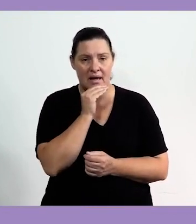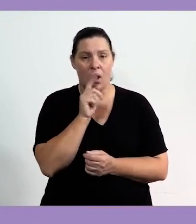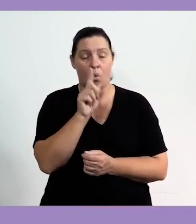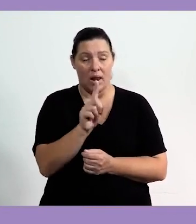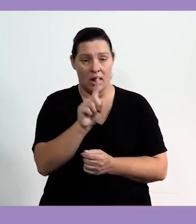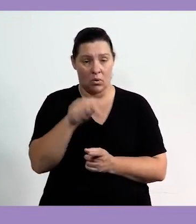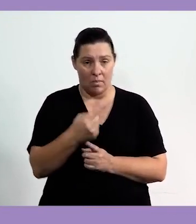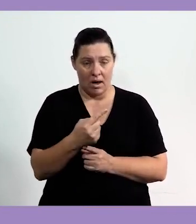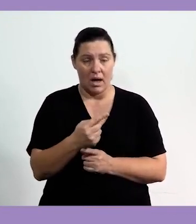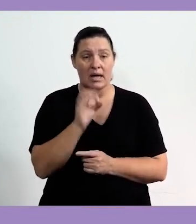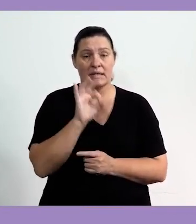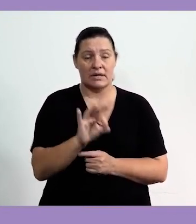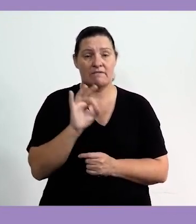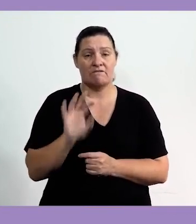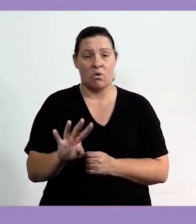means that we are going to have